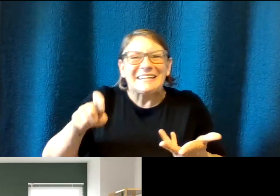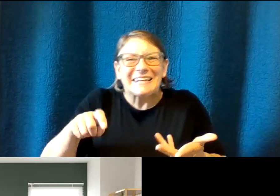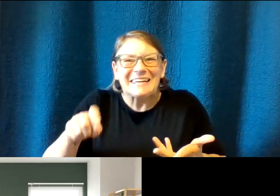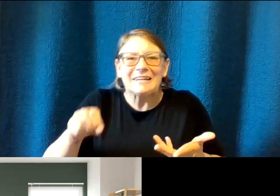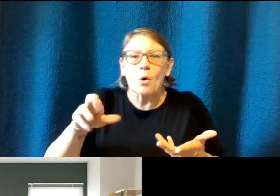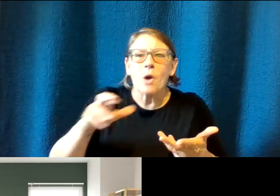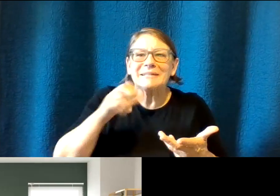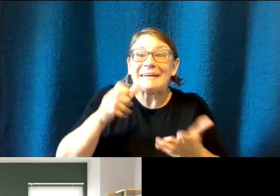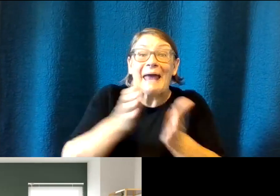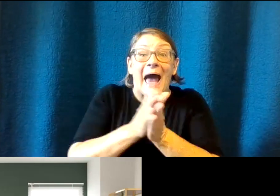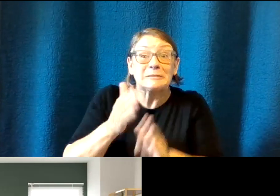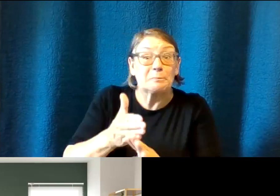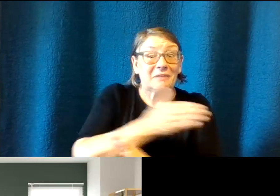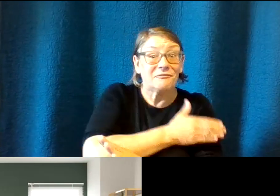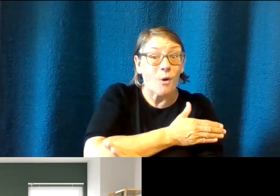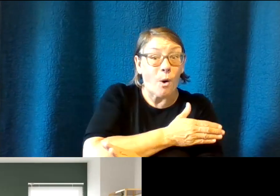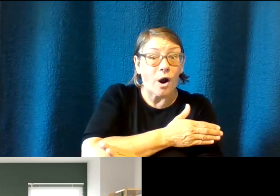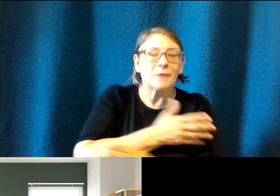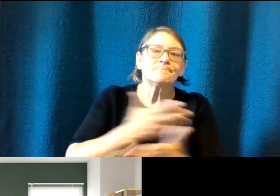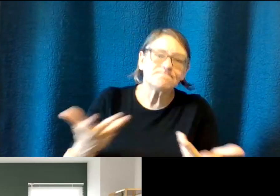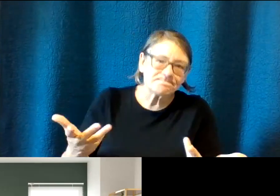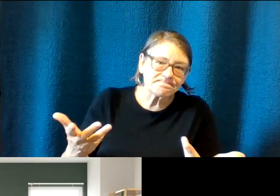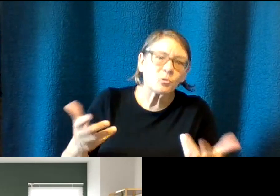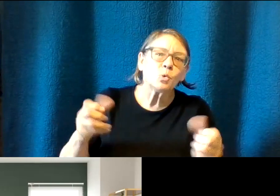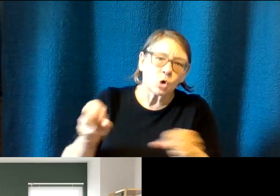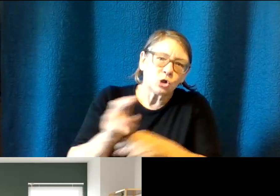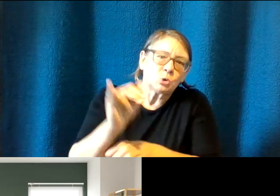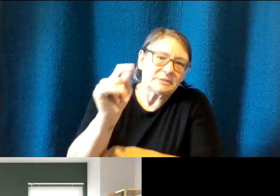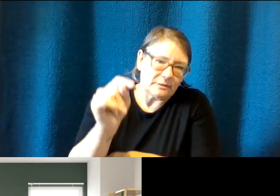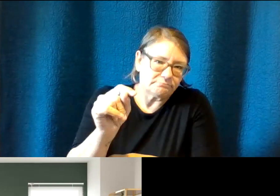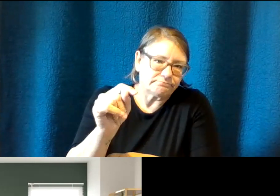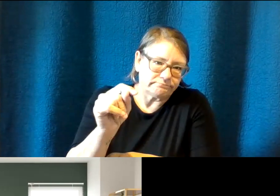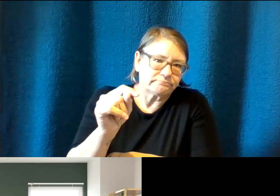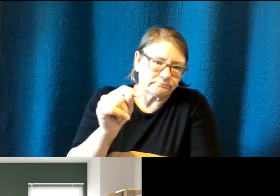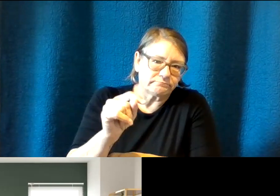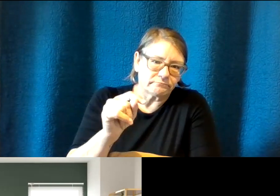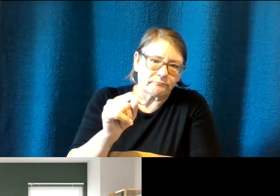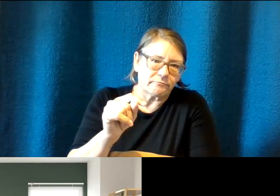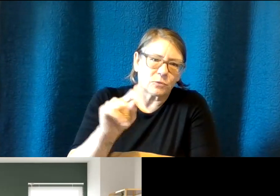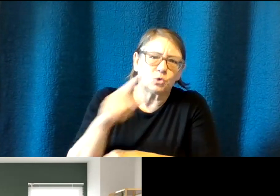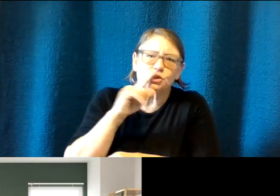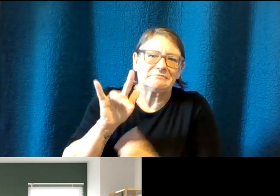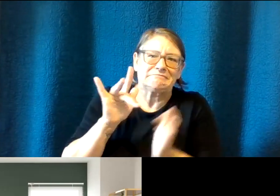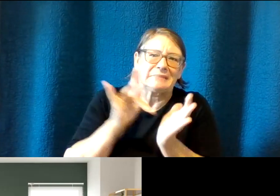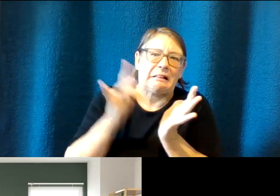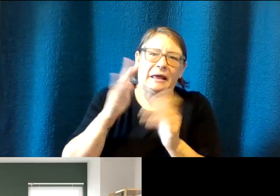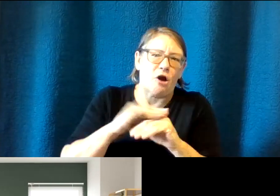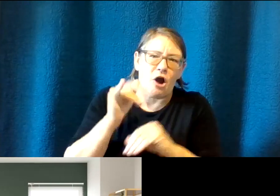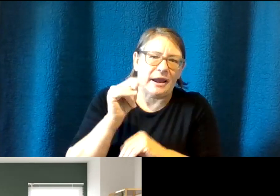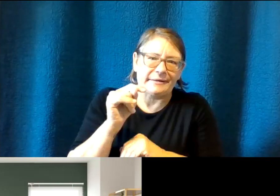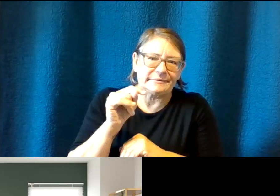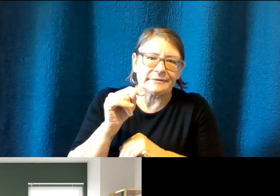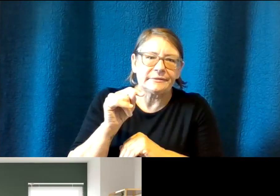ahead, because you couldn't make an accommodation for it. It's something you just have to click on. And like I said, and